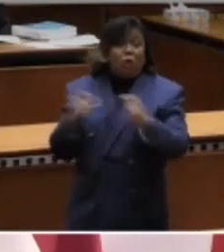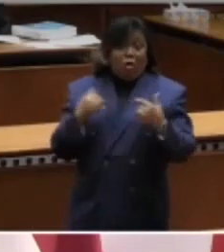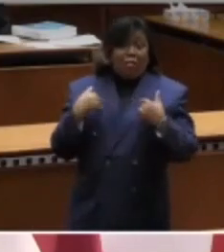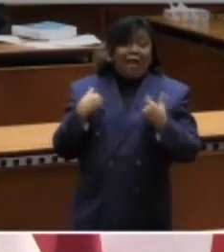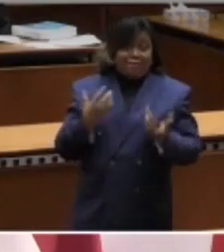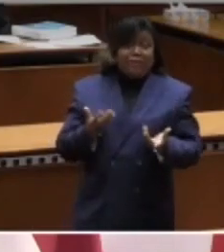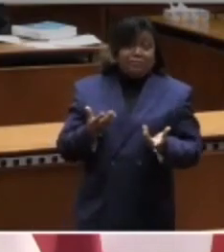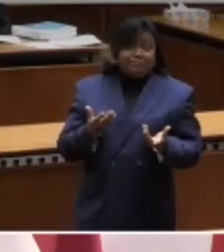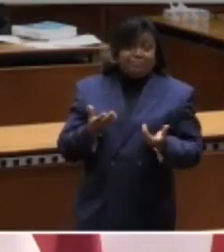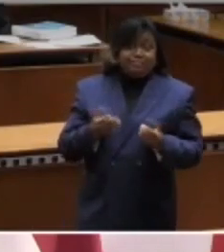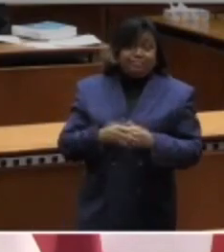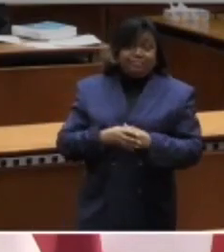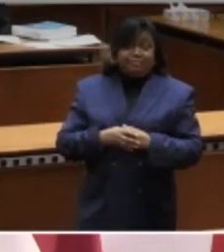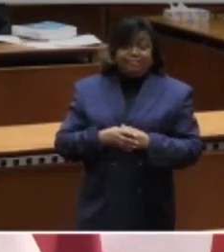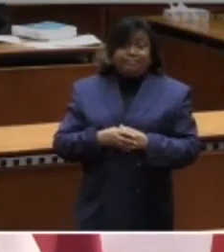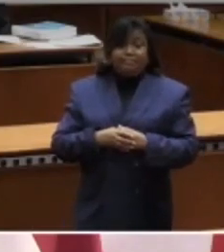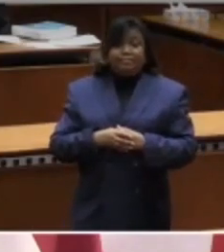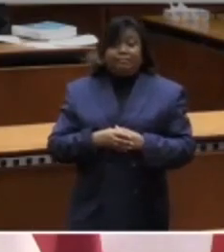have.